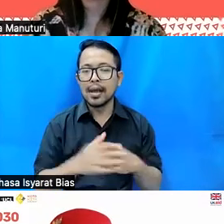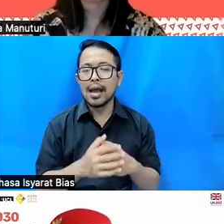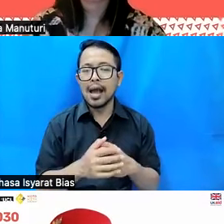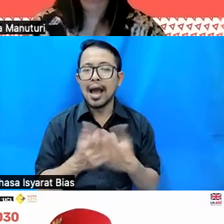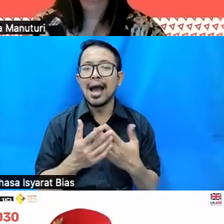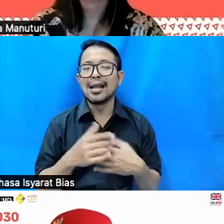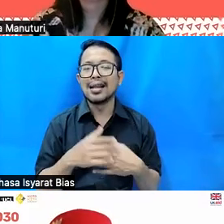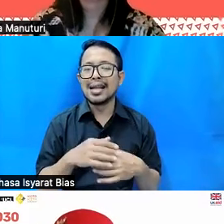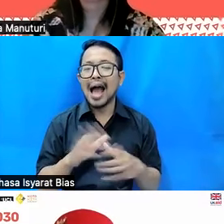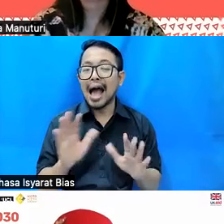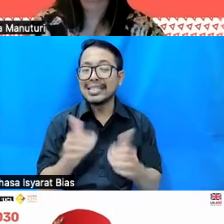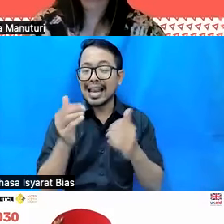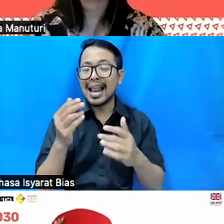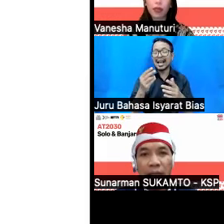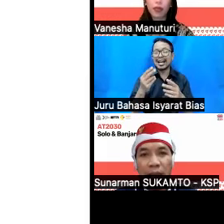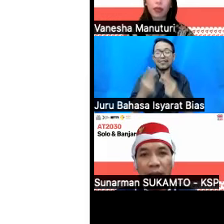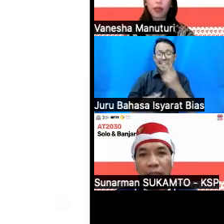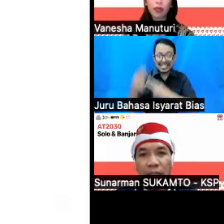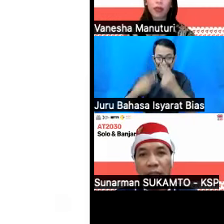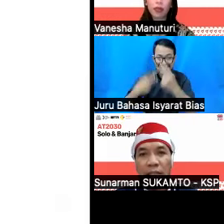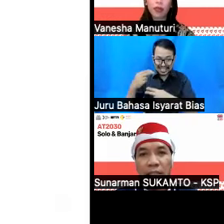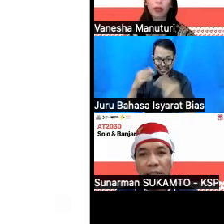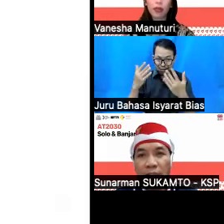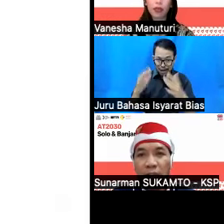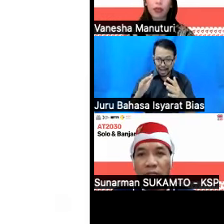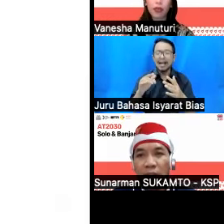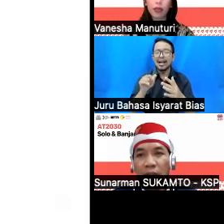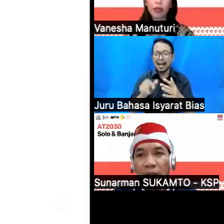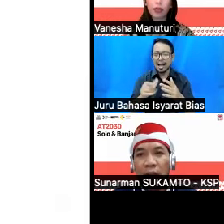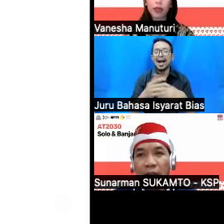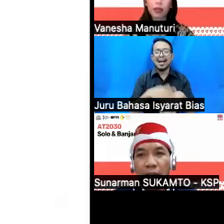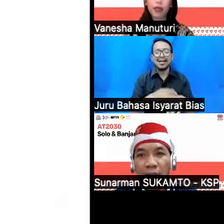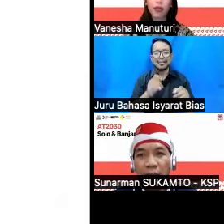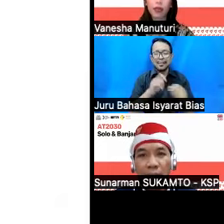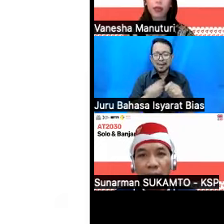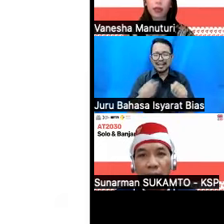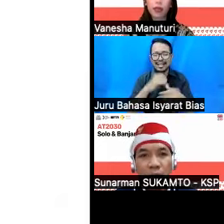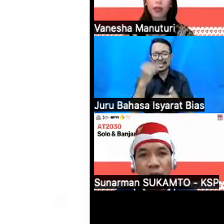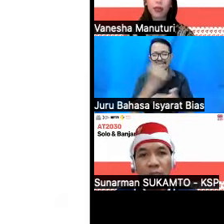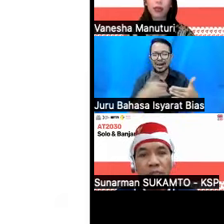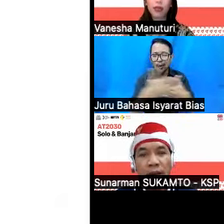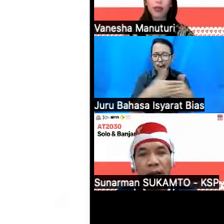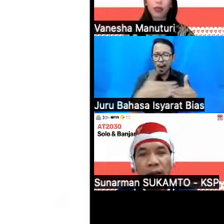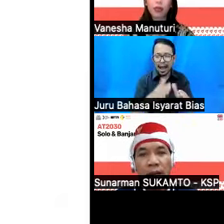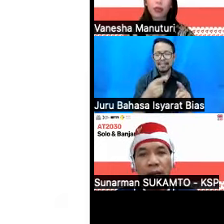of inclusivity and participatory, based on that reflection, then